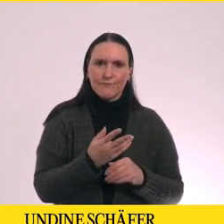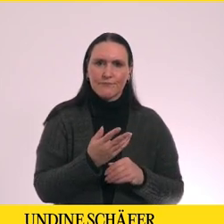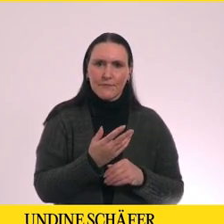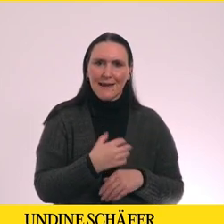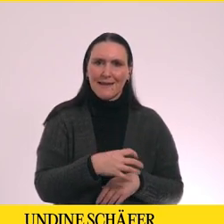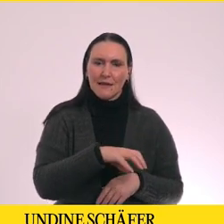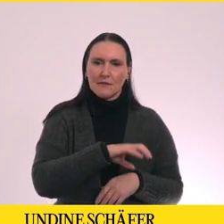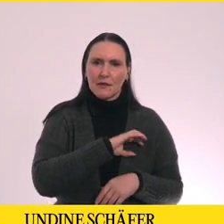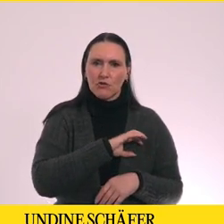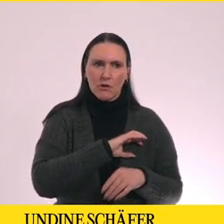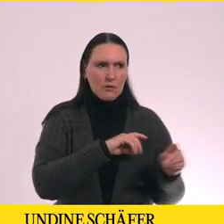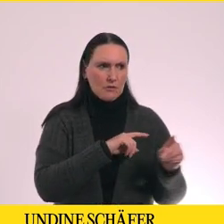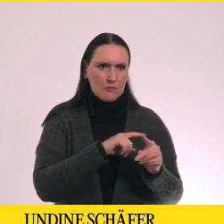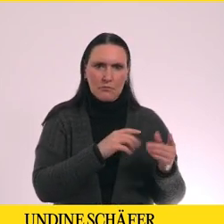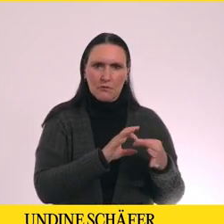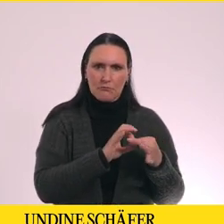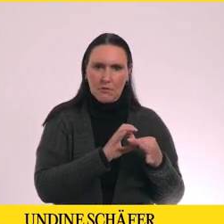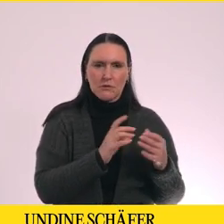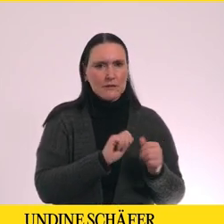Okay.